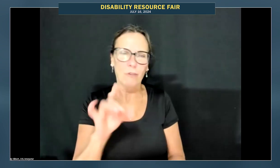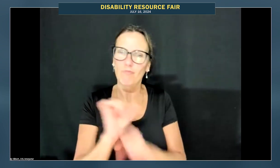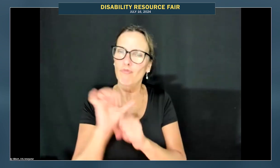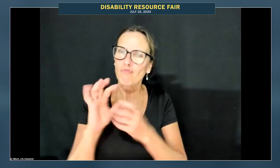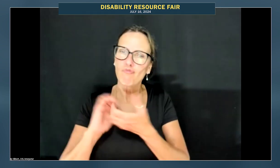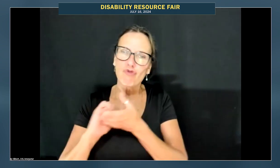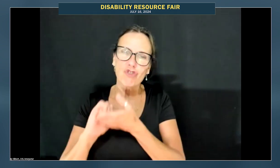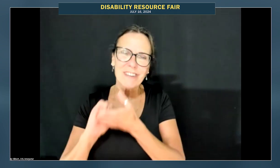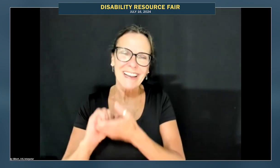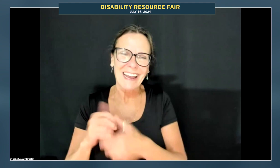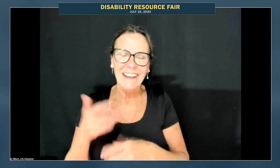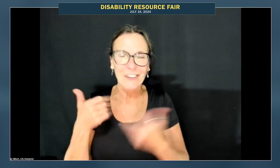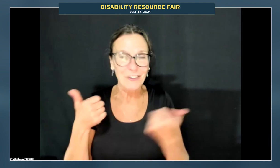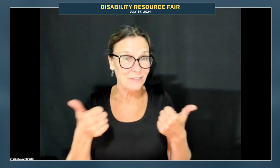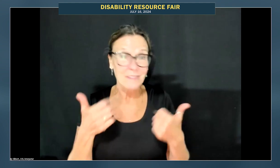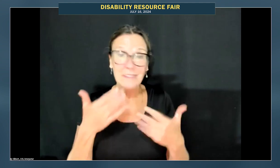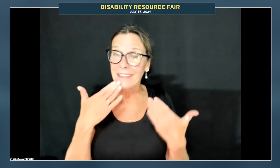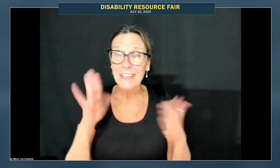Excellent. Thank you.